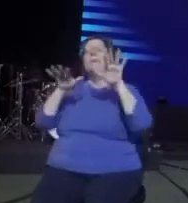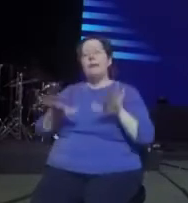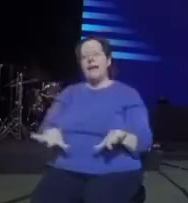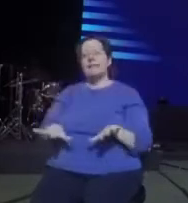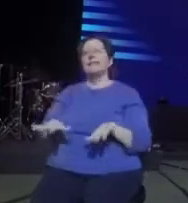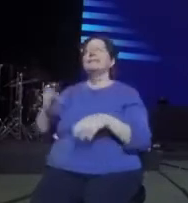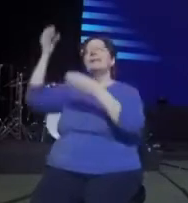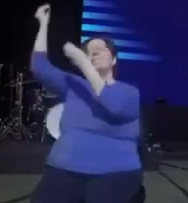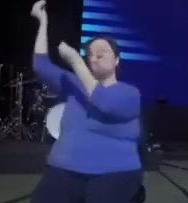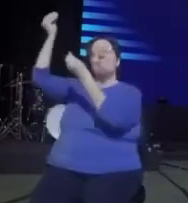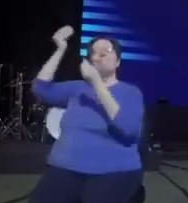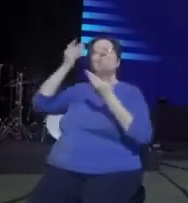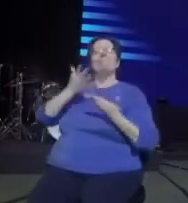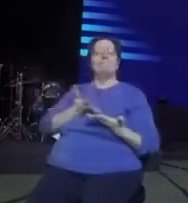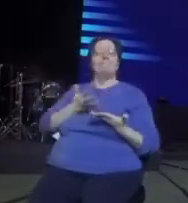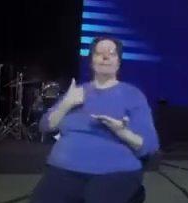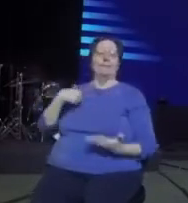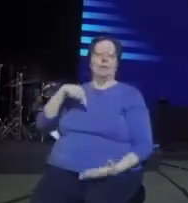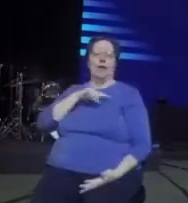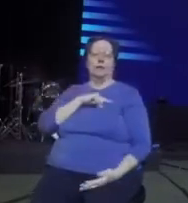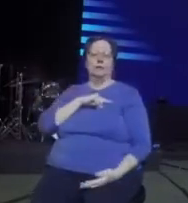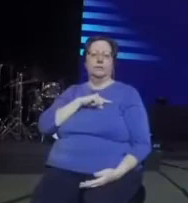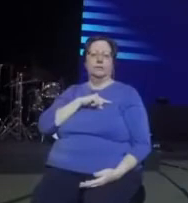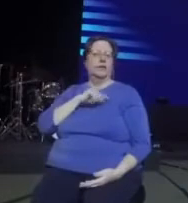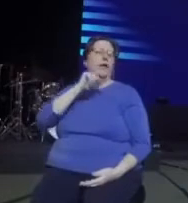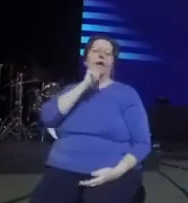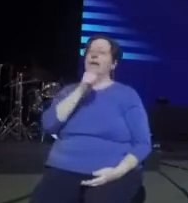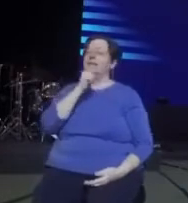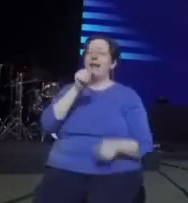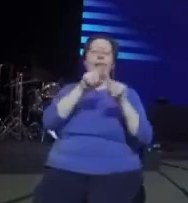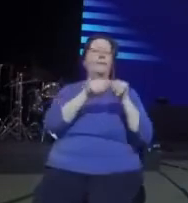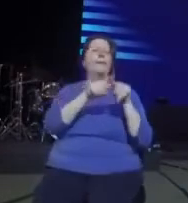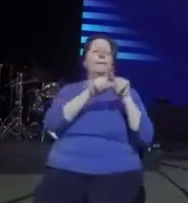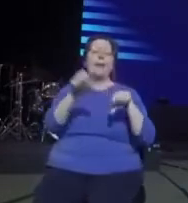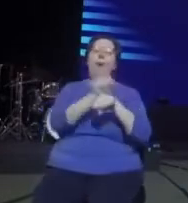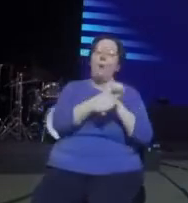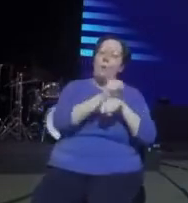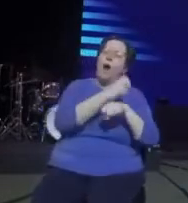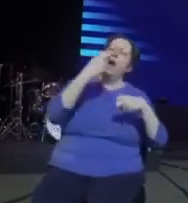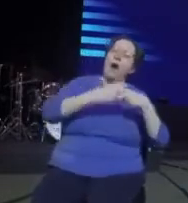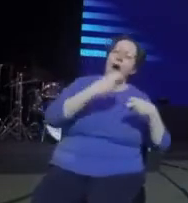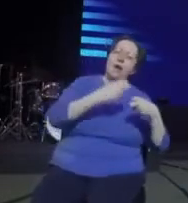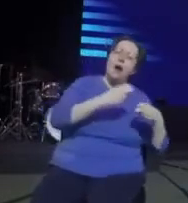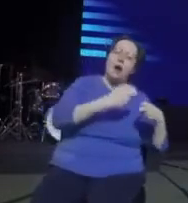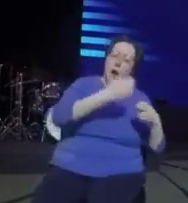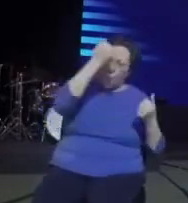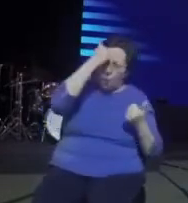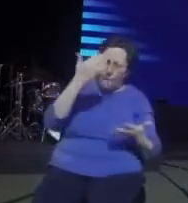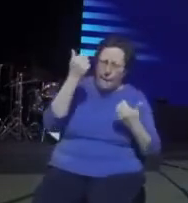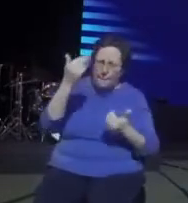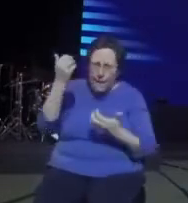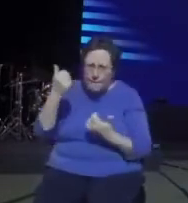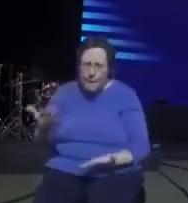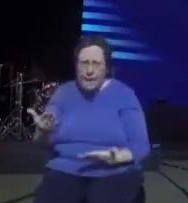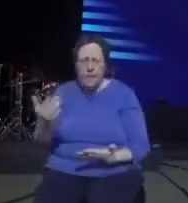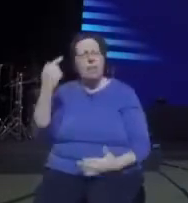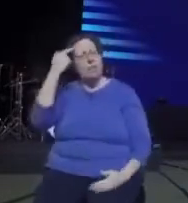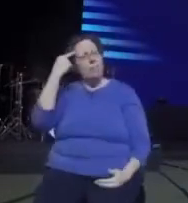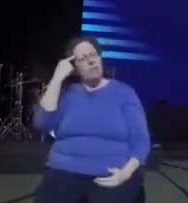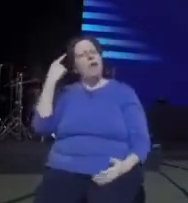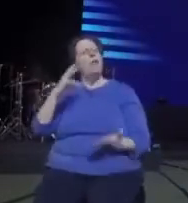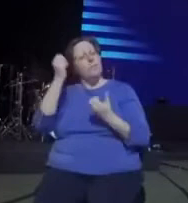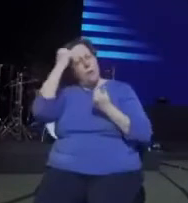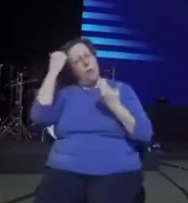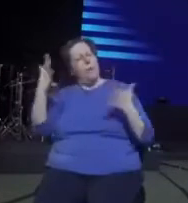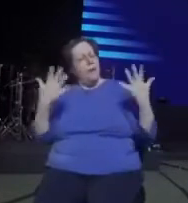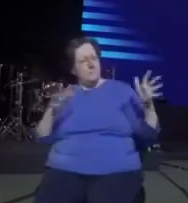blessings of God. And it's no longer how hard you work doing all of these things, because they thought they had done